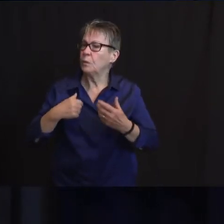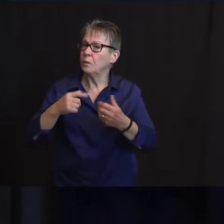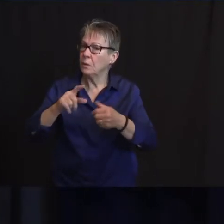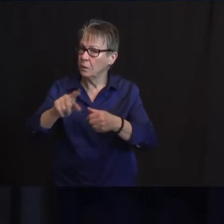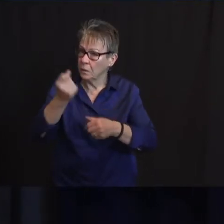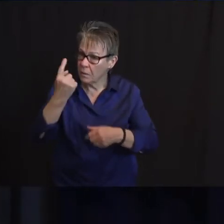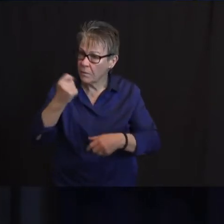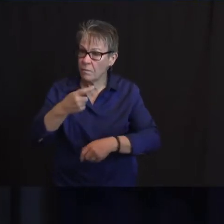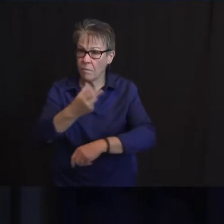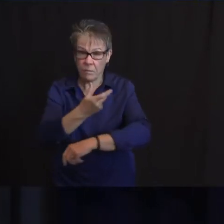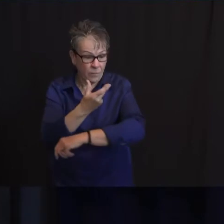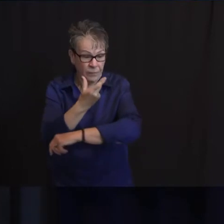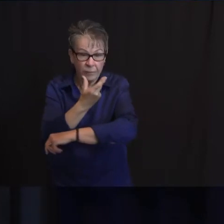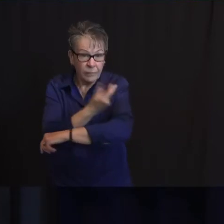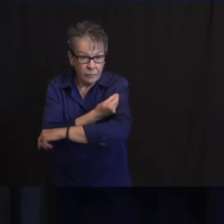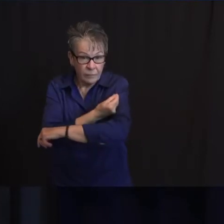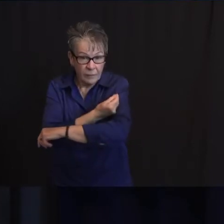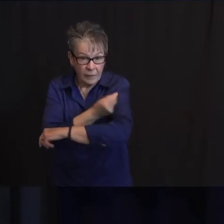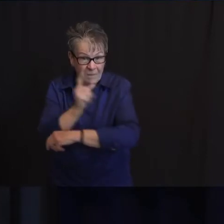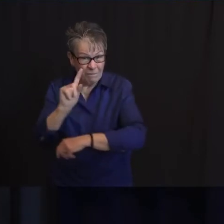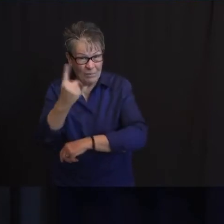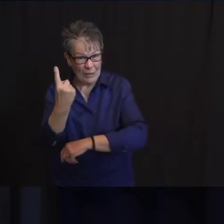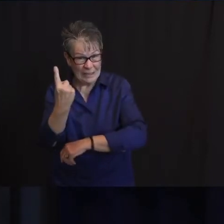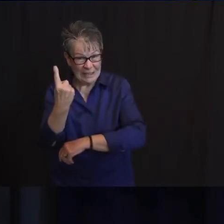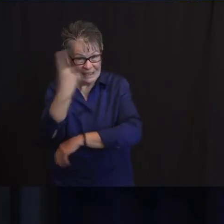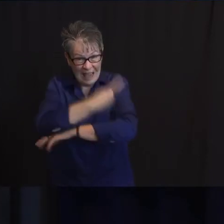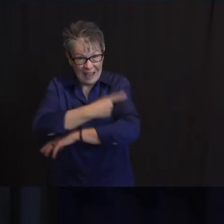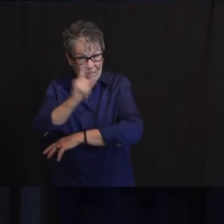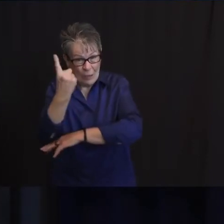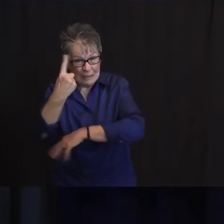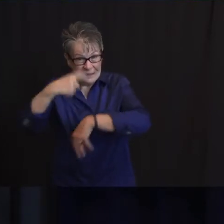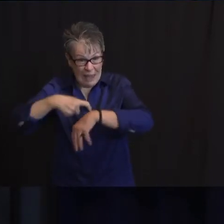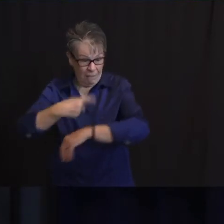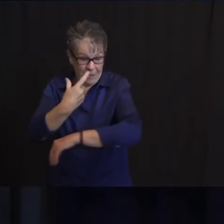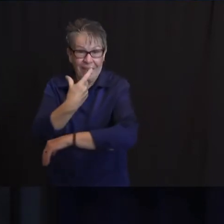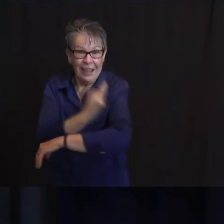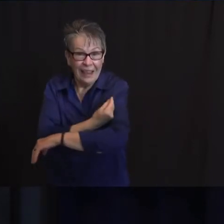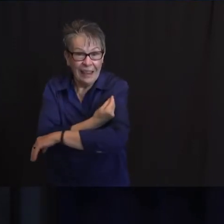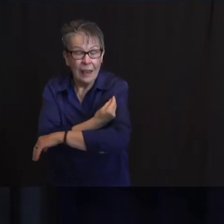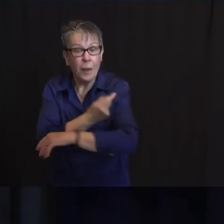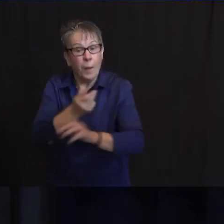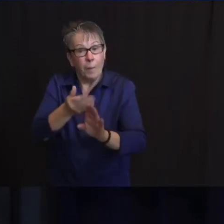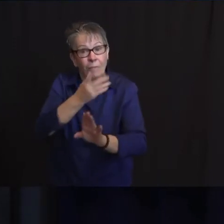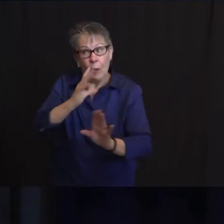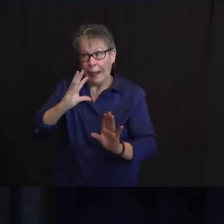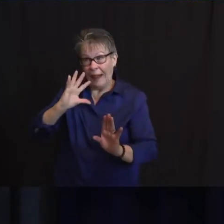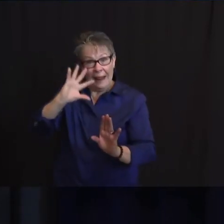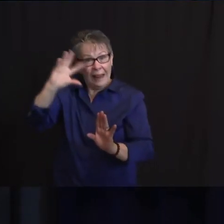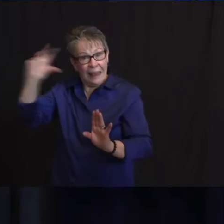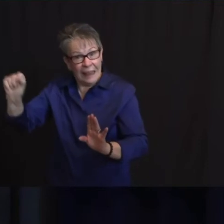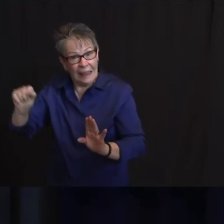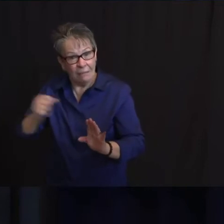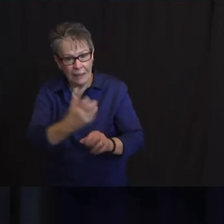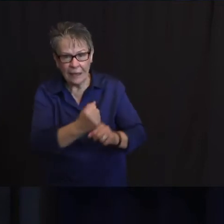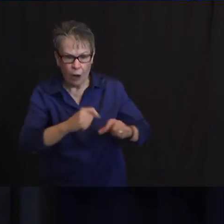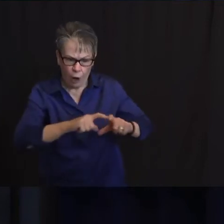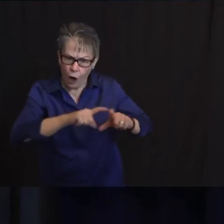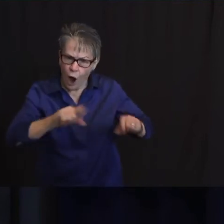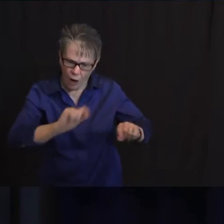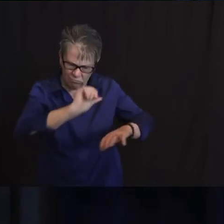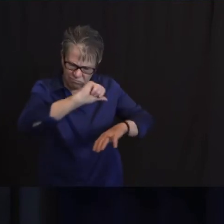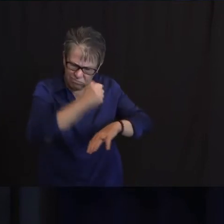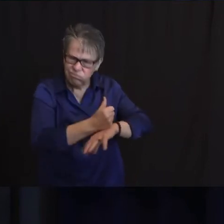on their first appointment. I have heard from many individuals over the